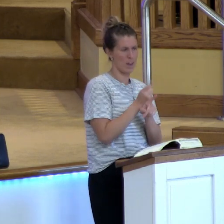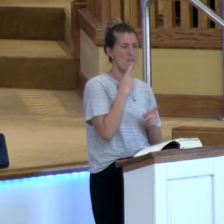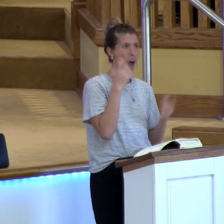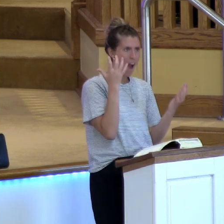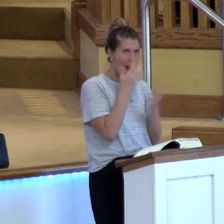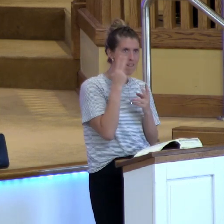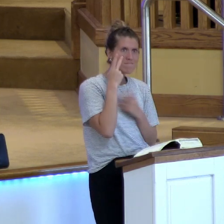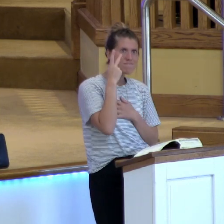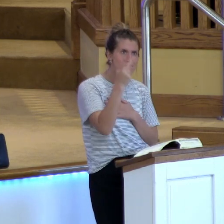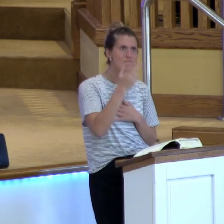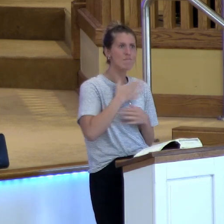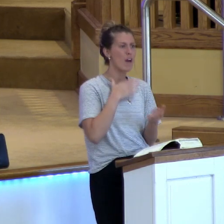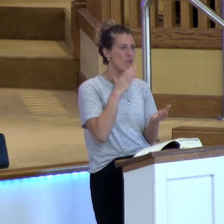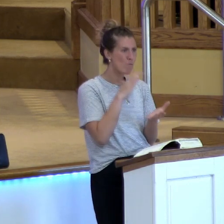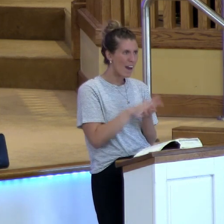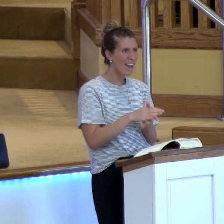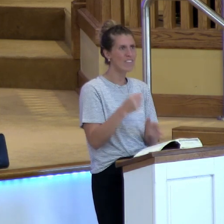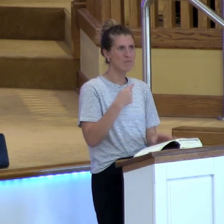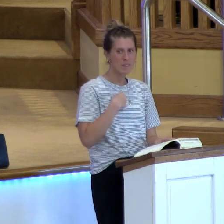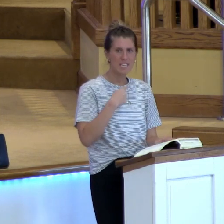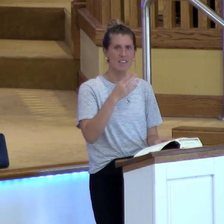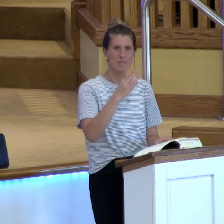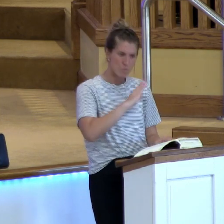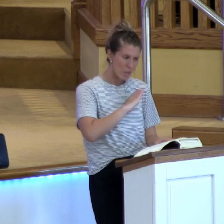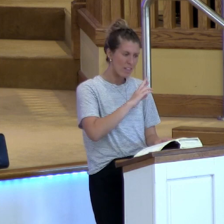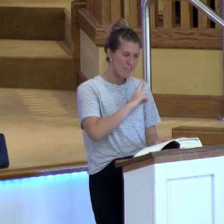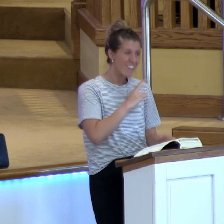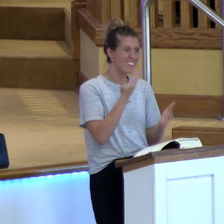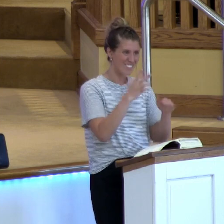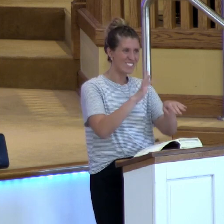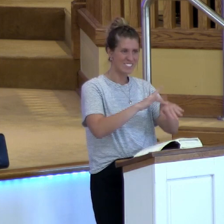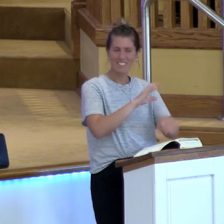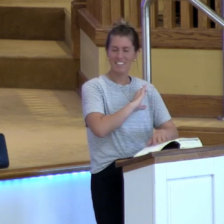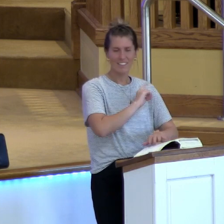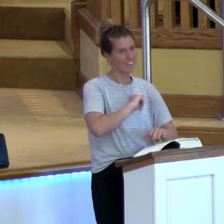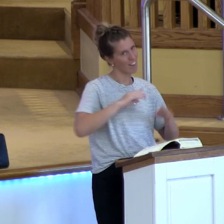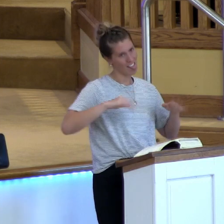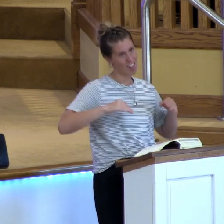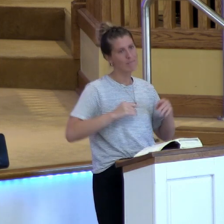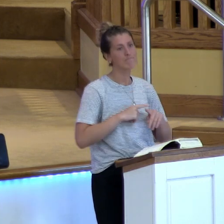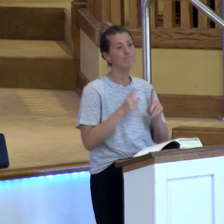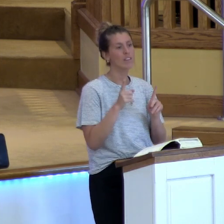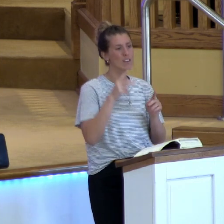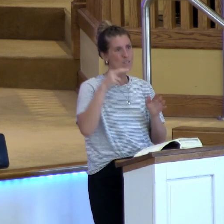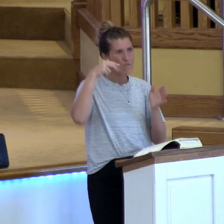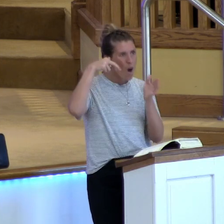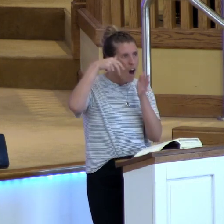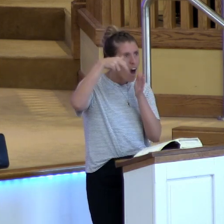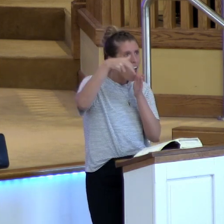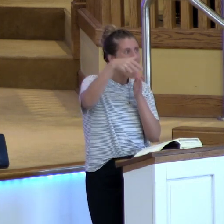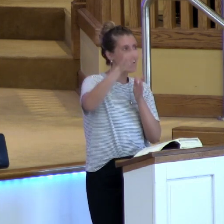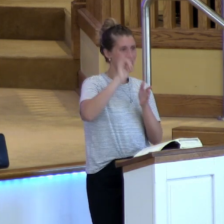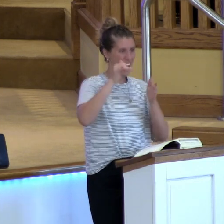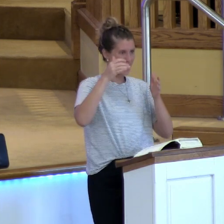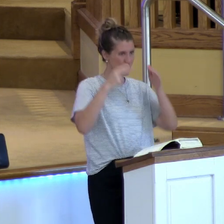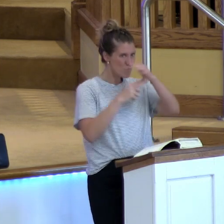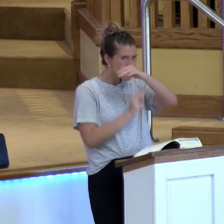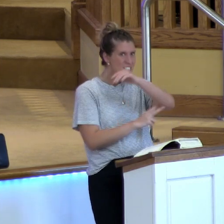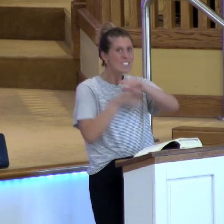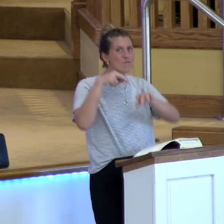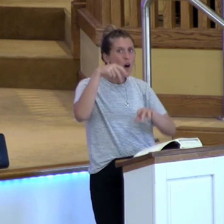sight. My wife, me, and Brielle and Arana had been there. I don't think Grant and Claire had been there, but we walked across the bridge and